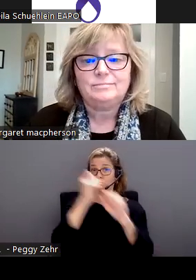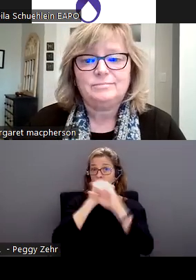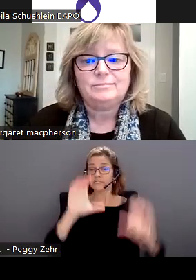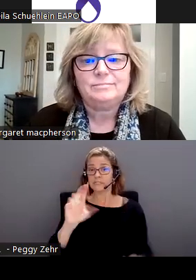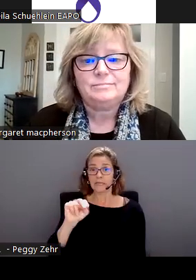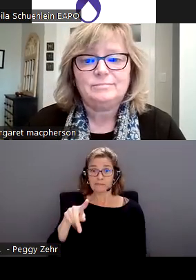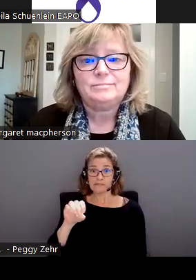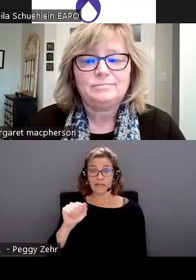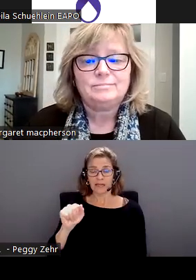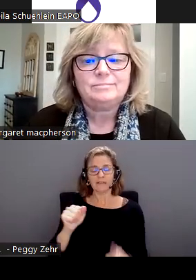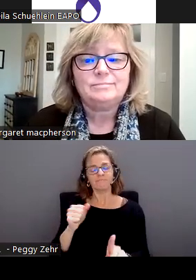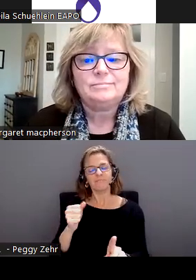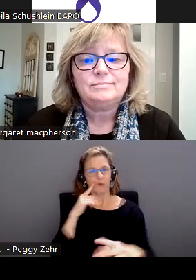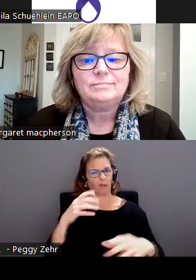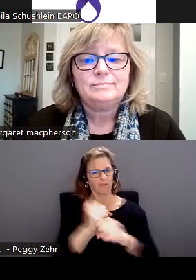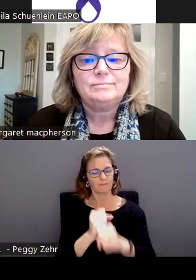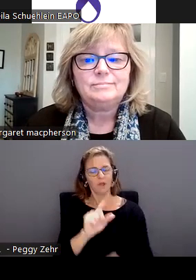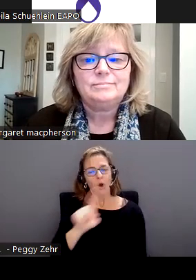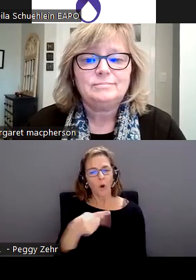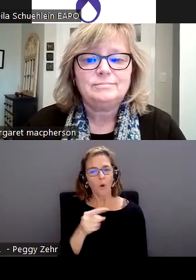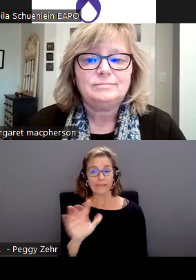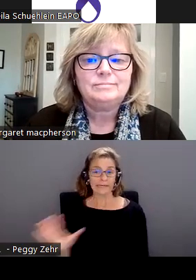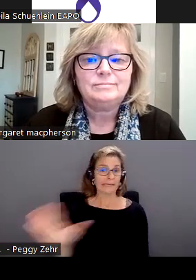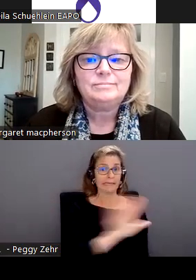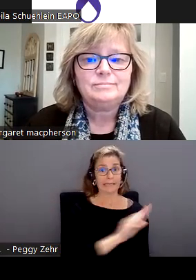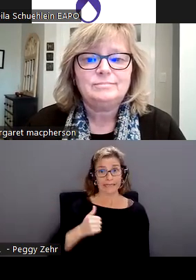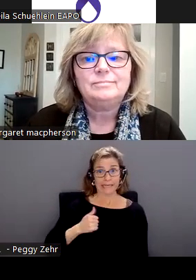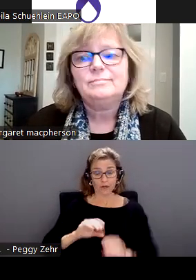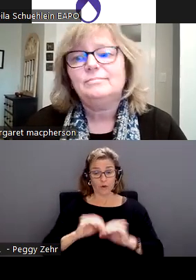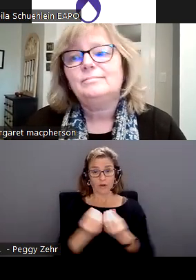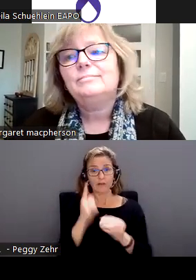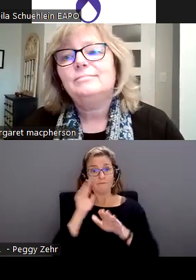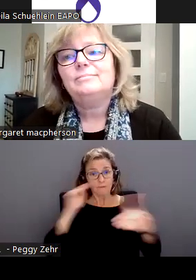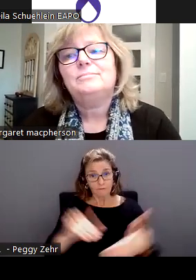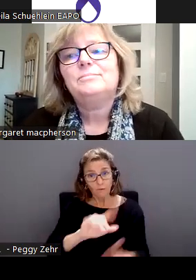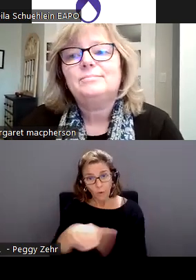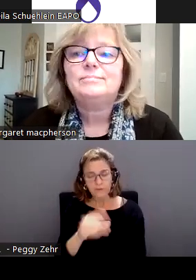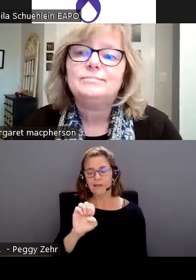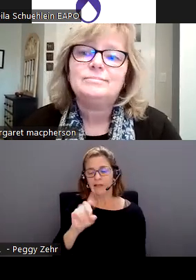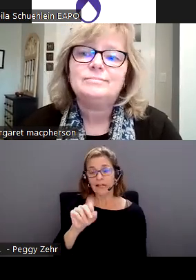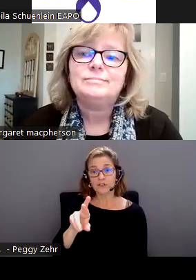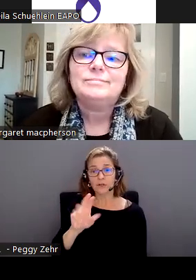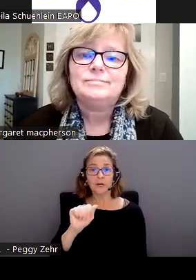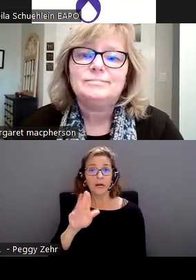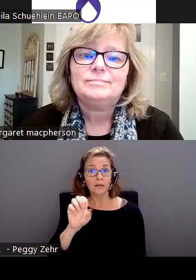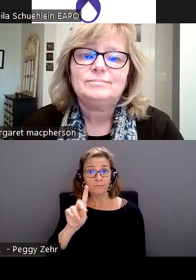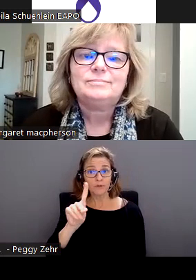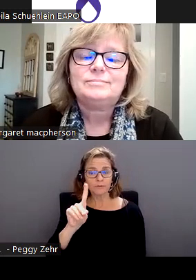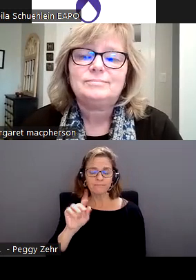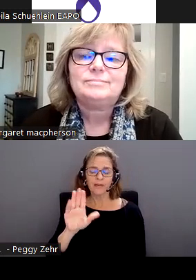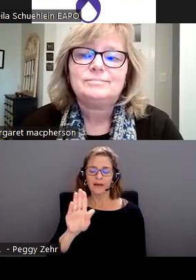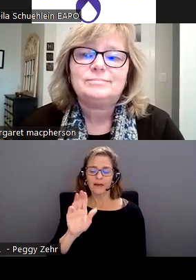the only pan-Canadian organization that is focused on elder abuse and neglect prevention. We build awareness,